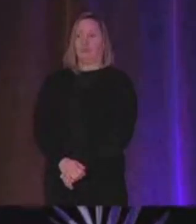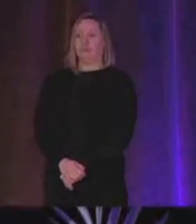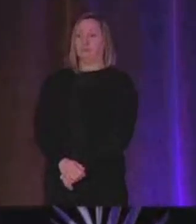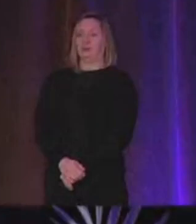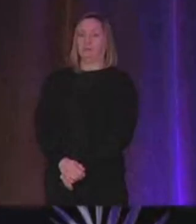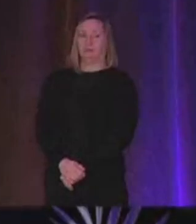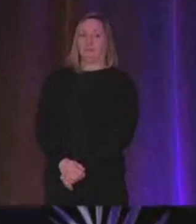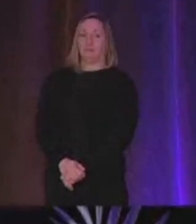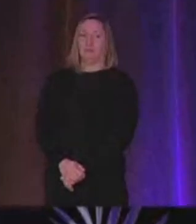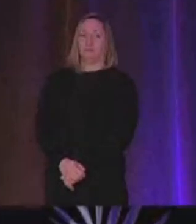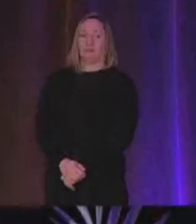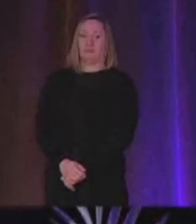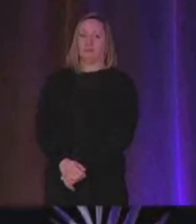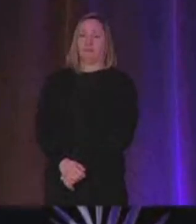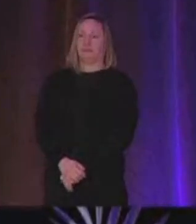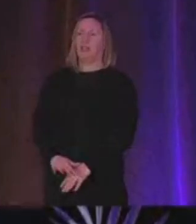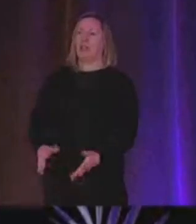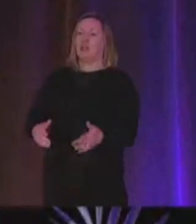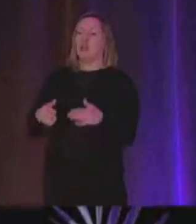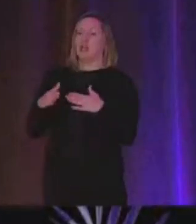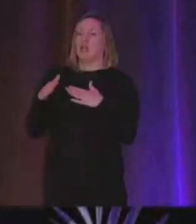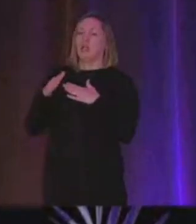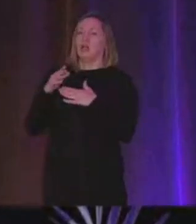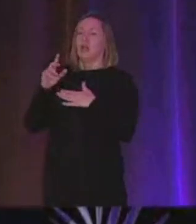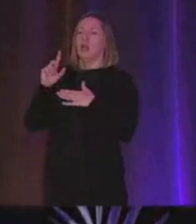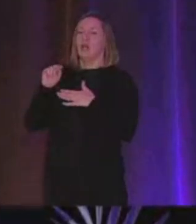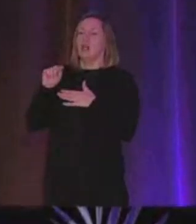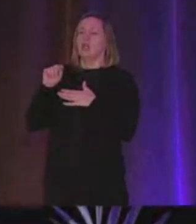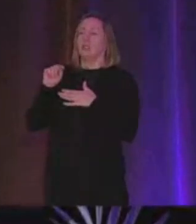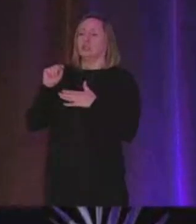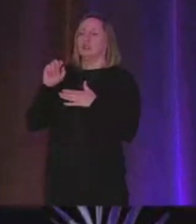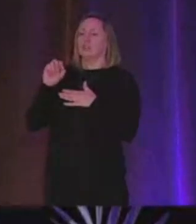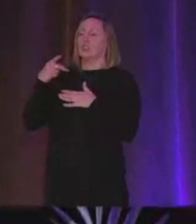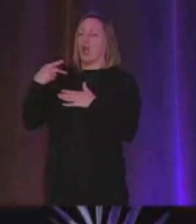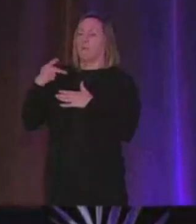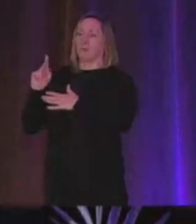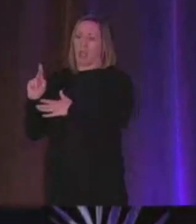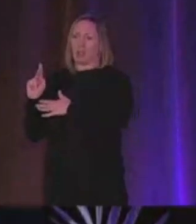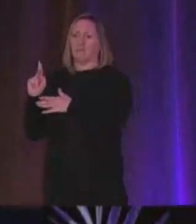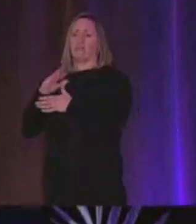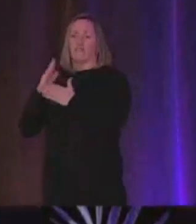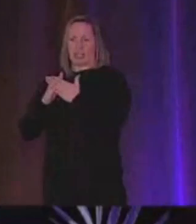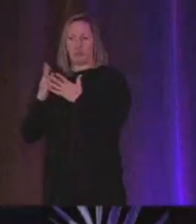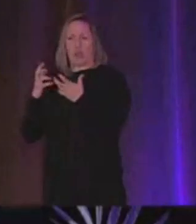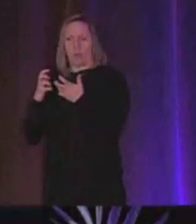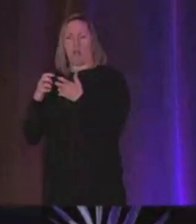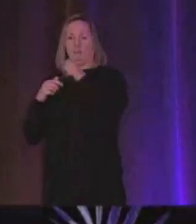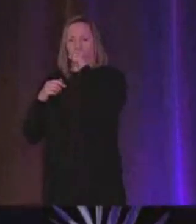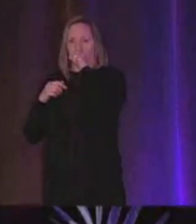Top K implies the top features that I want. And again, I can define the threshold values.